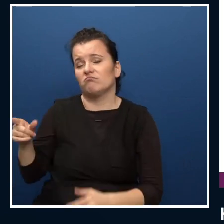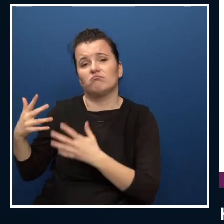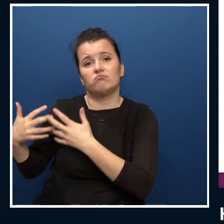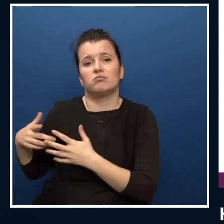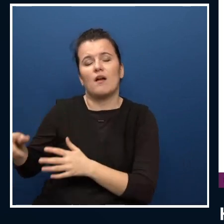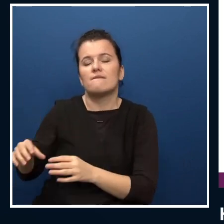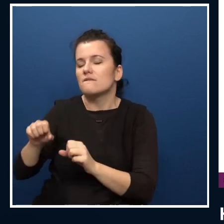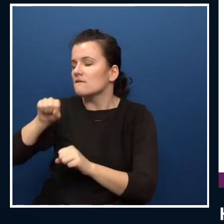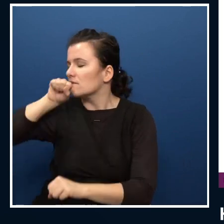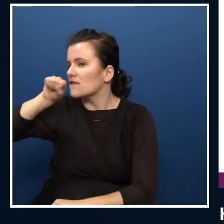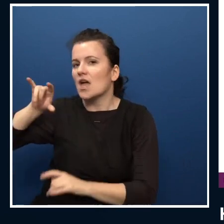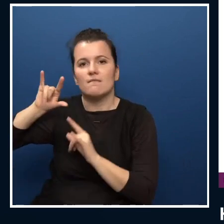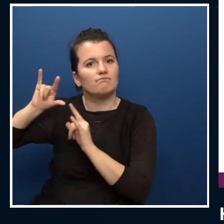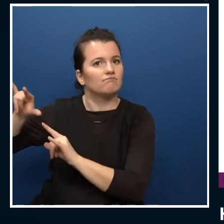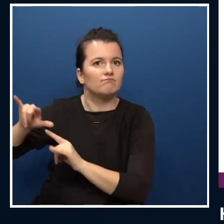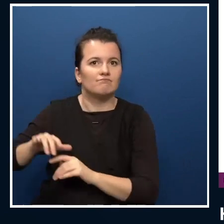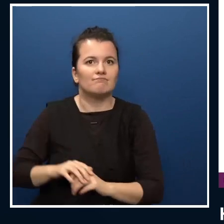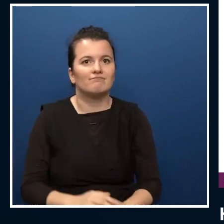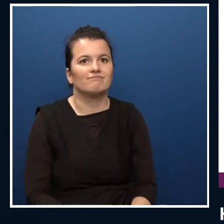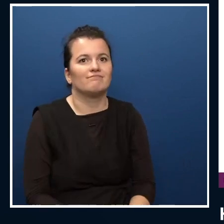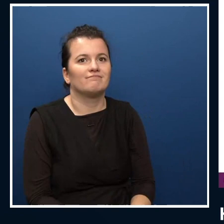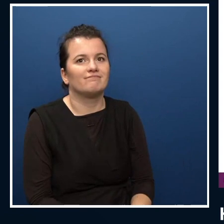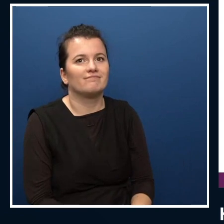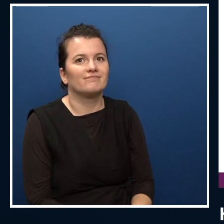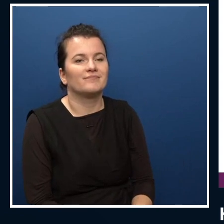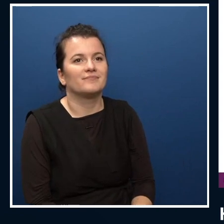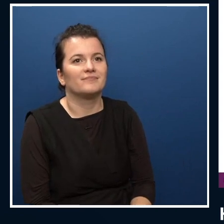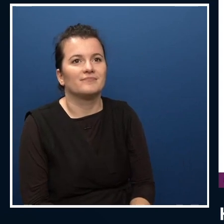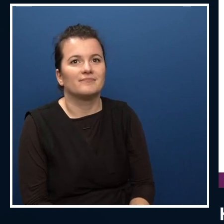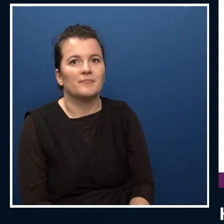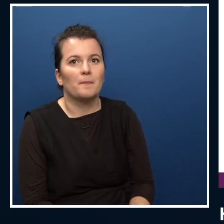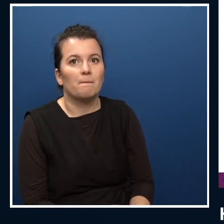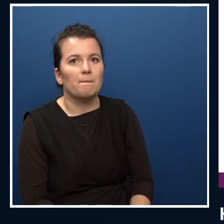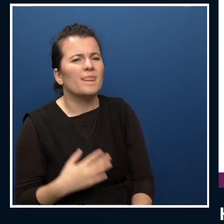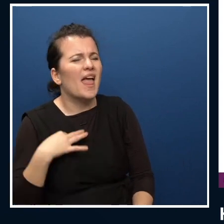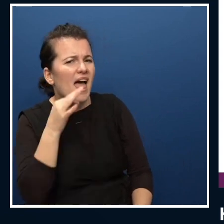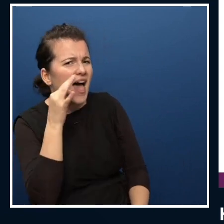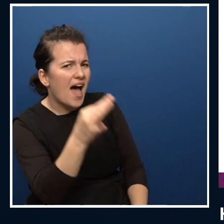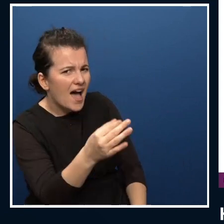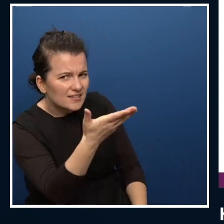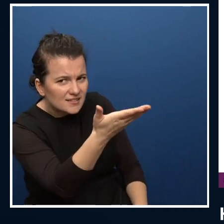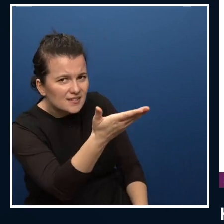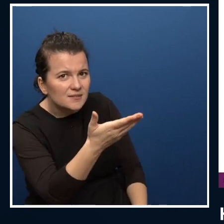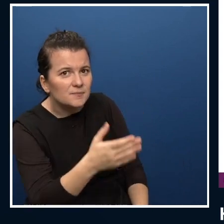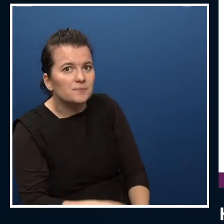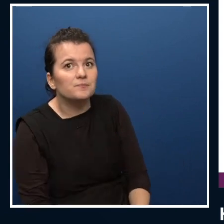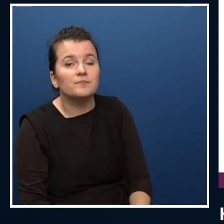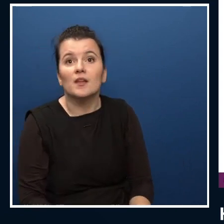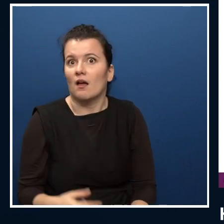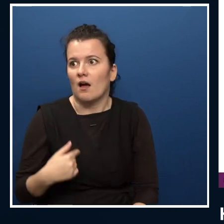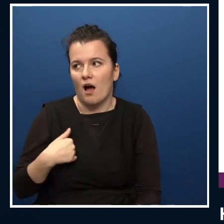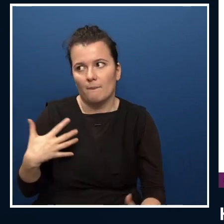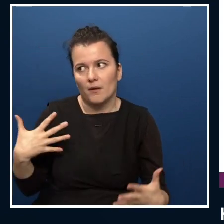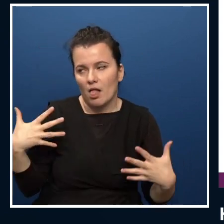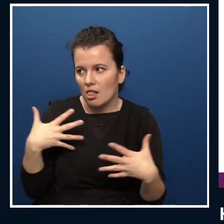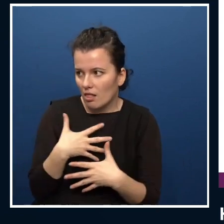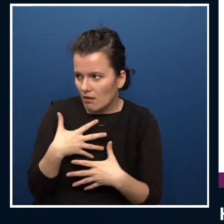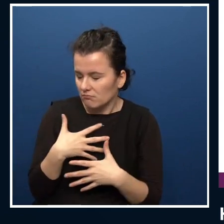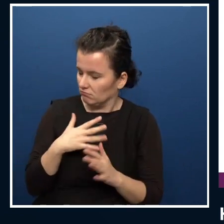have another question about this. Oh, what do you got? This scares me, man. Are you just